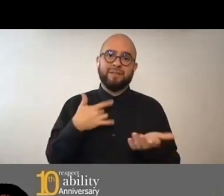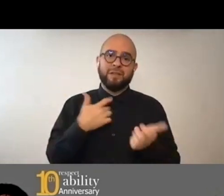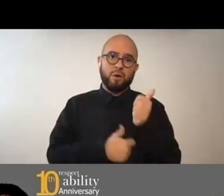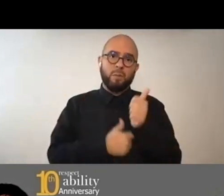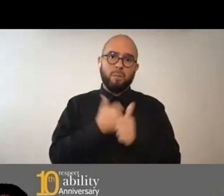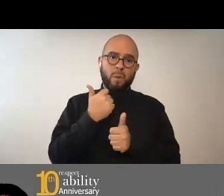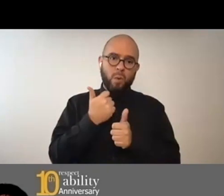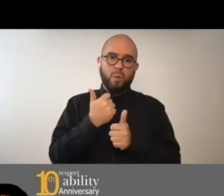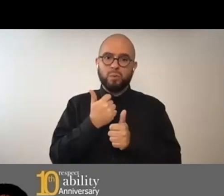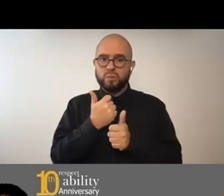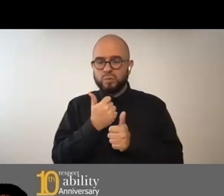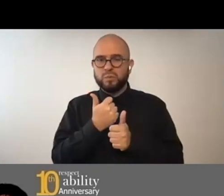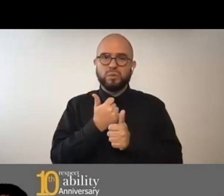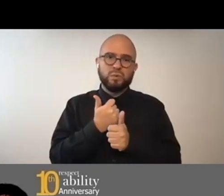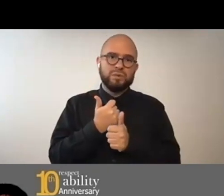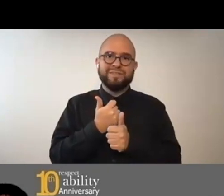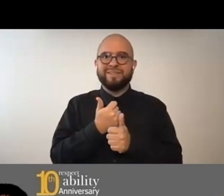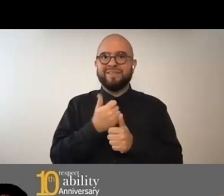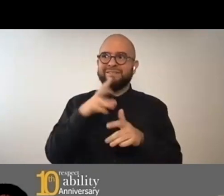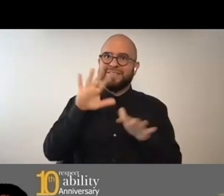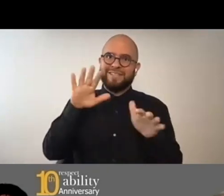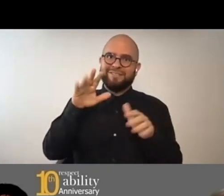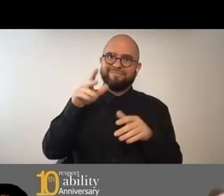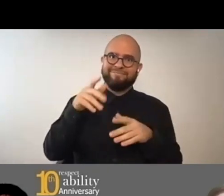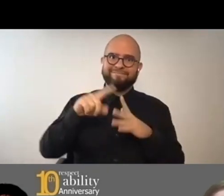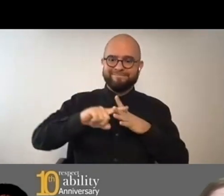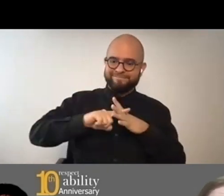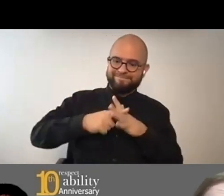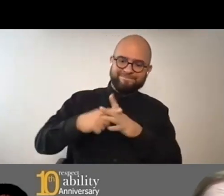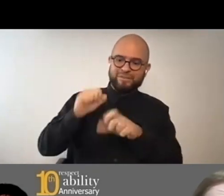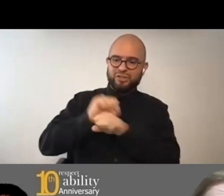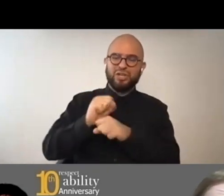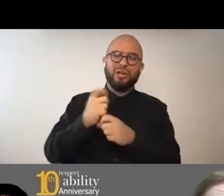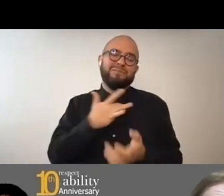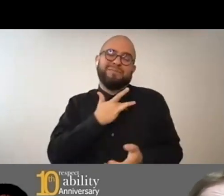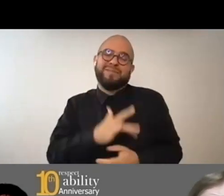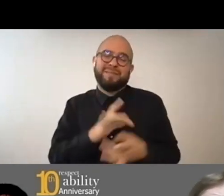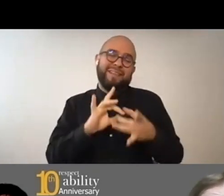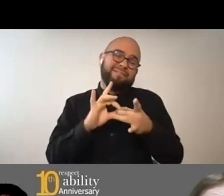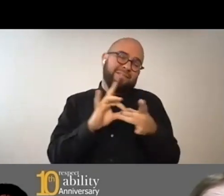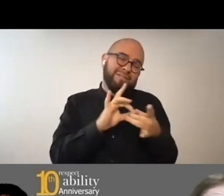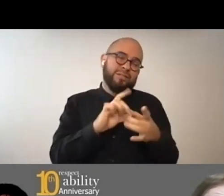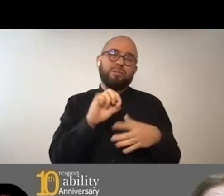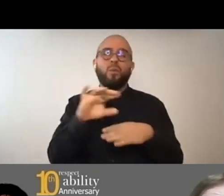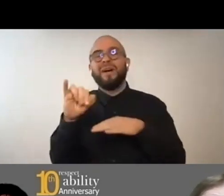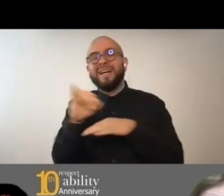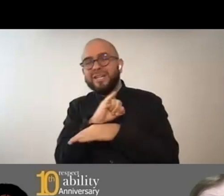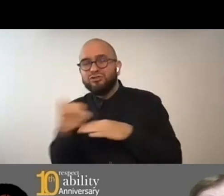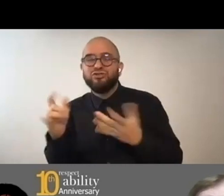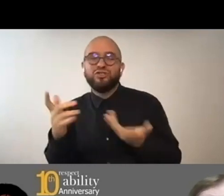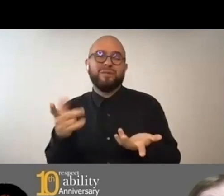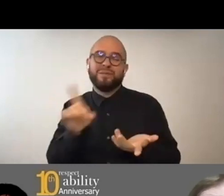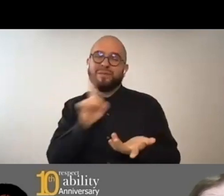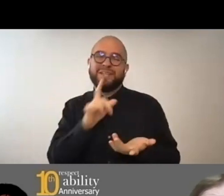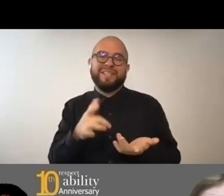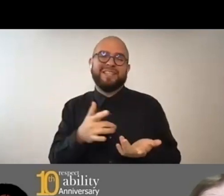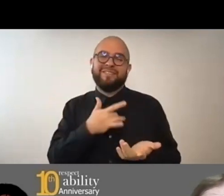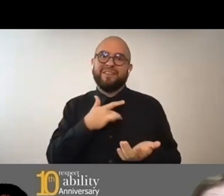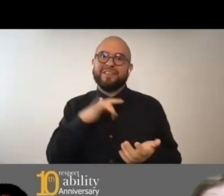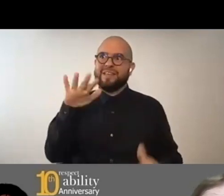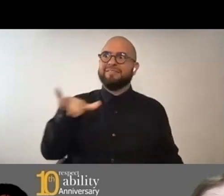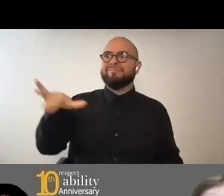are internships or fellowships or some other kind of ship. It's practically a Navy out there.